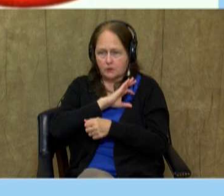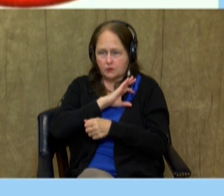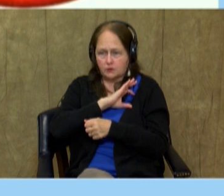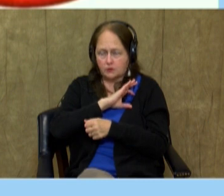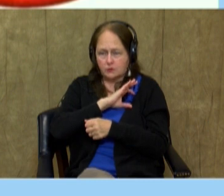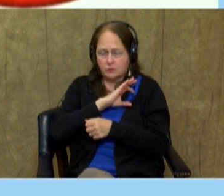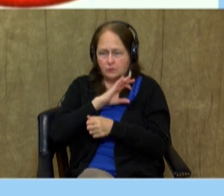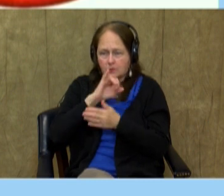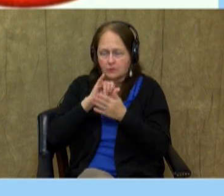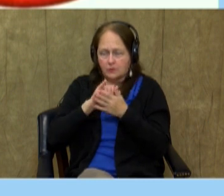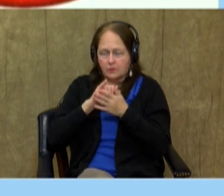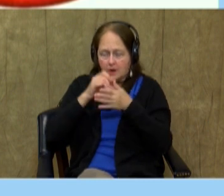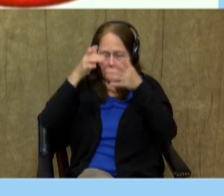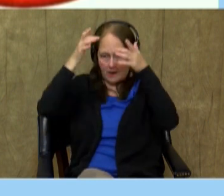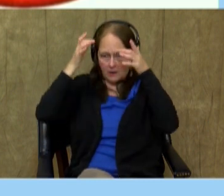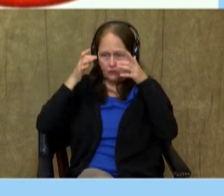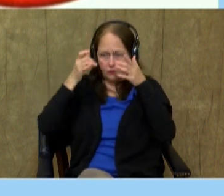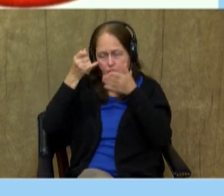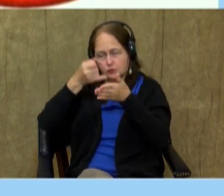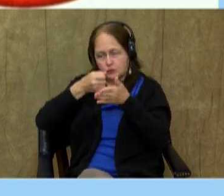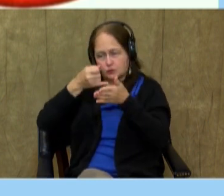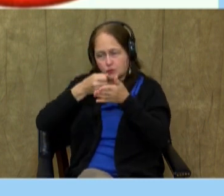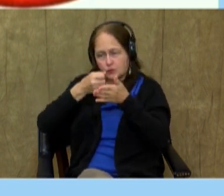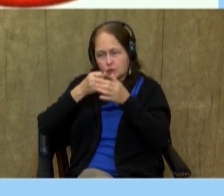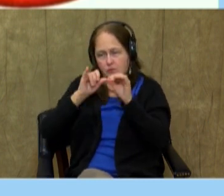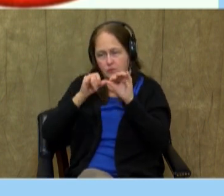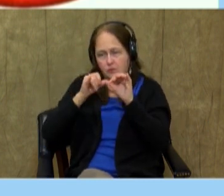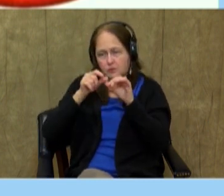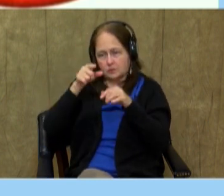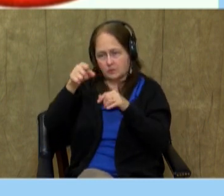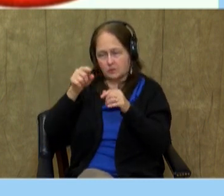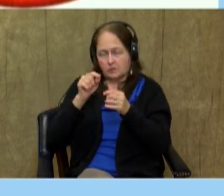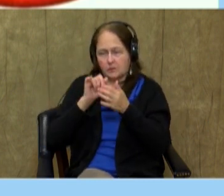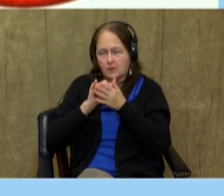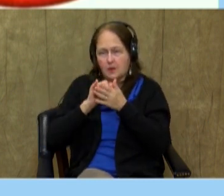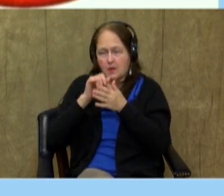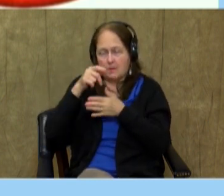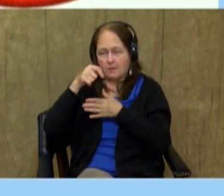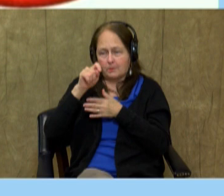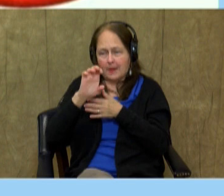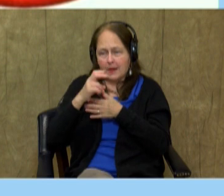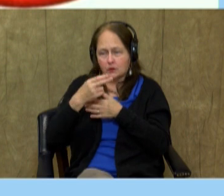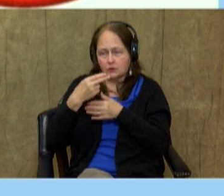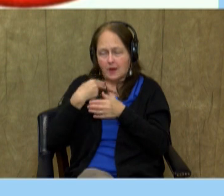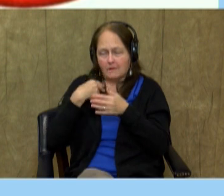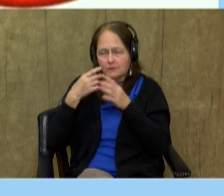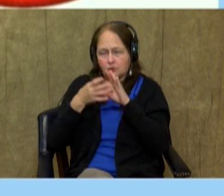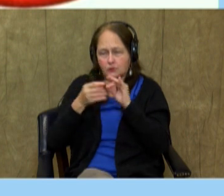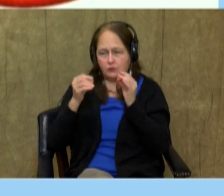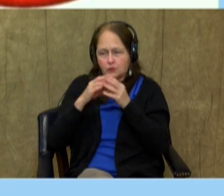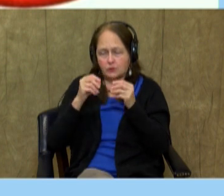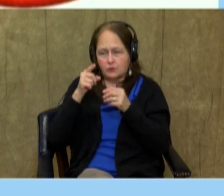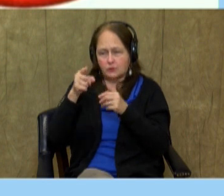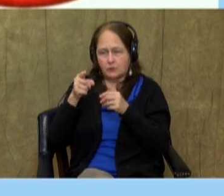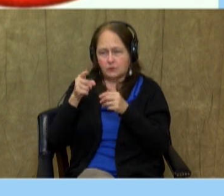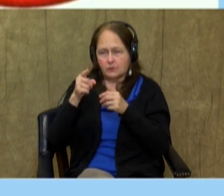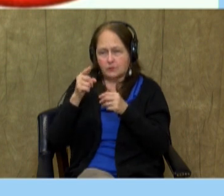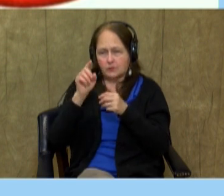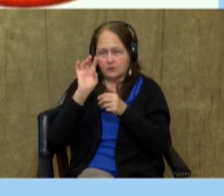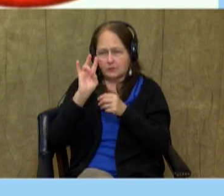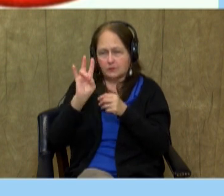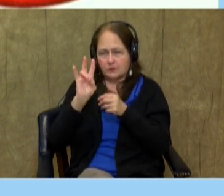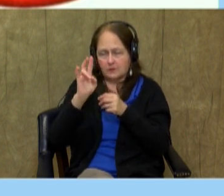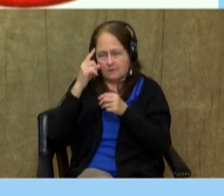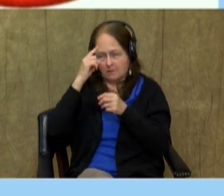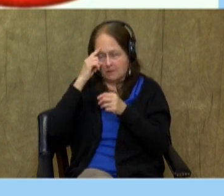and the astronauts get to design these patches. So each patch has like a story behind it. And in this one, it's got the 7